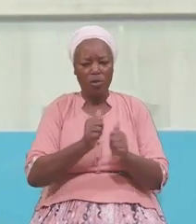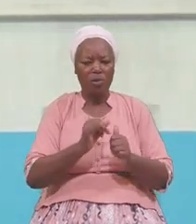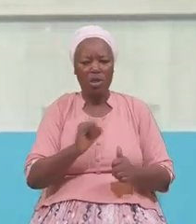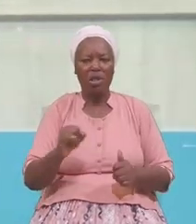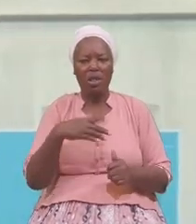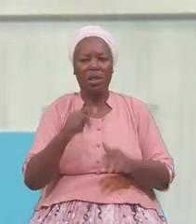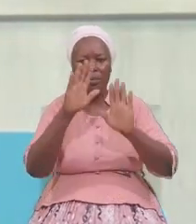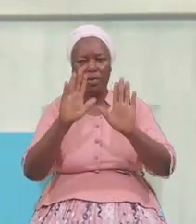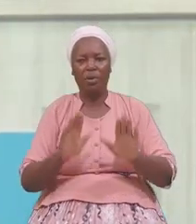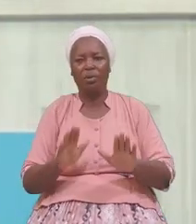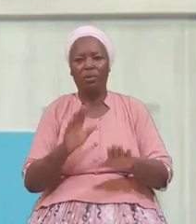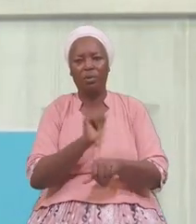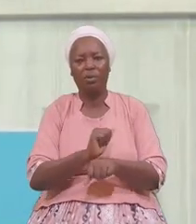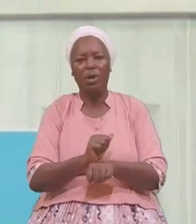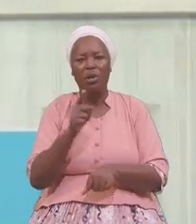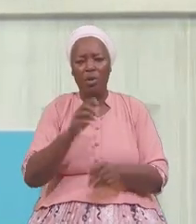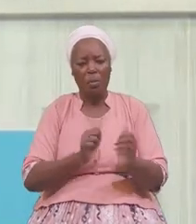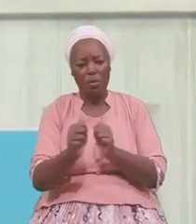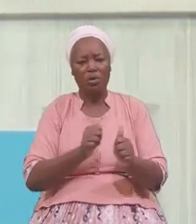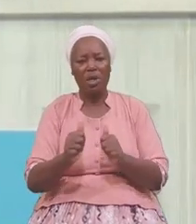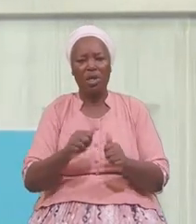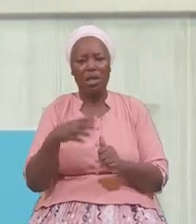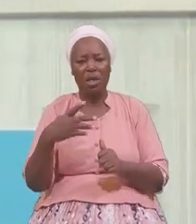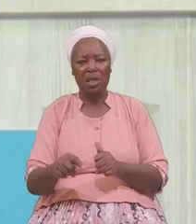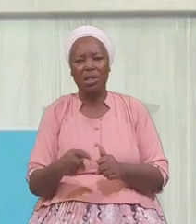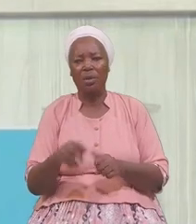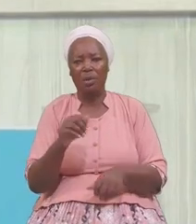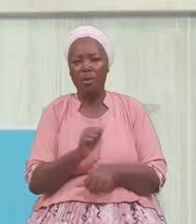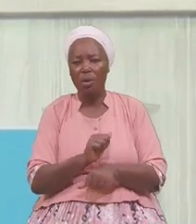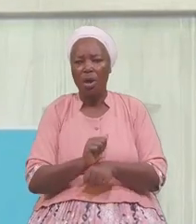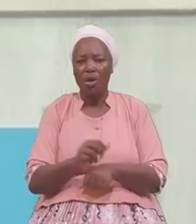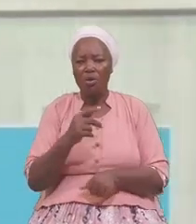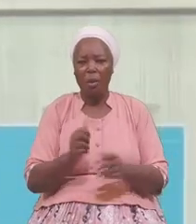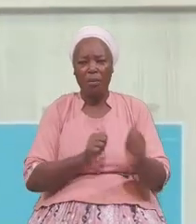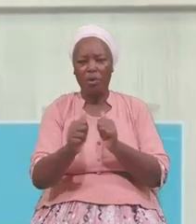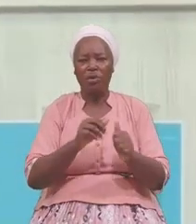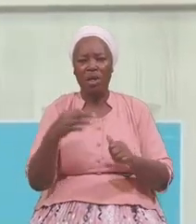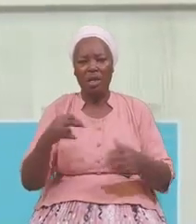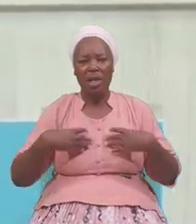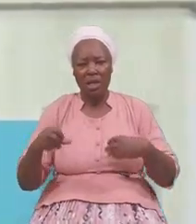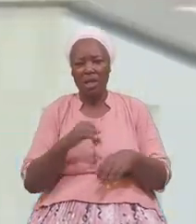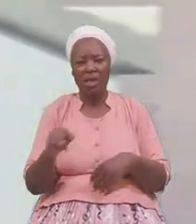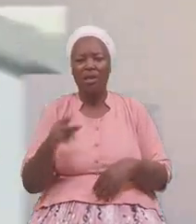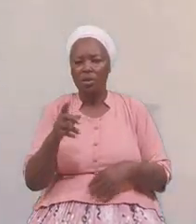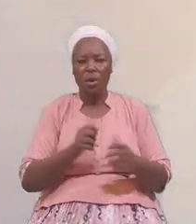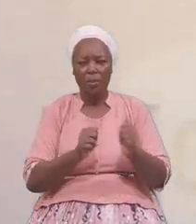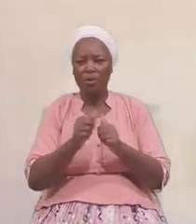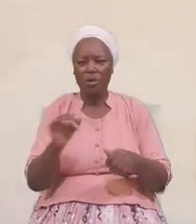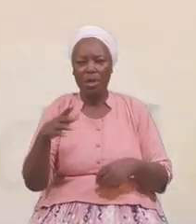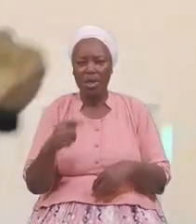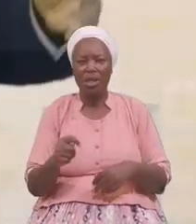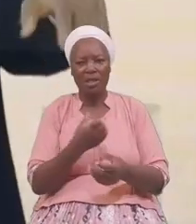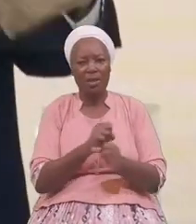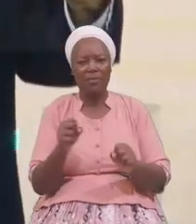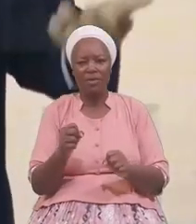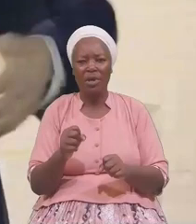the miracle. You're pursuing the gift. You're pursuing the healing. You're pursuing the